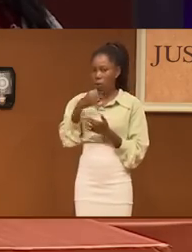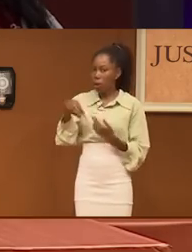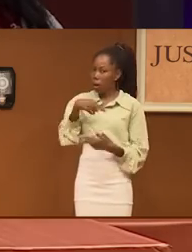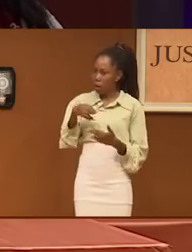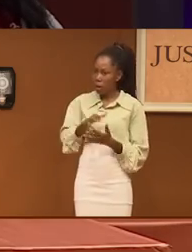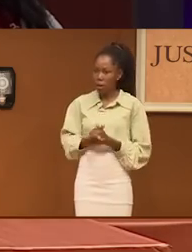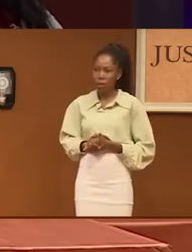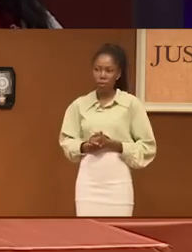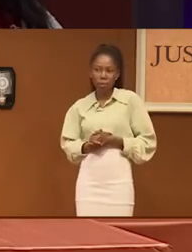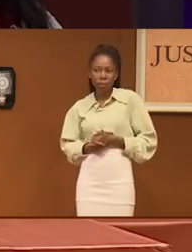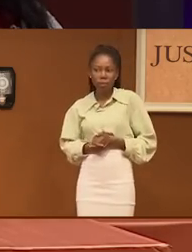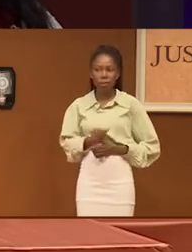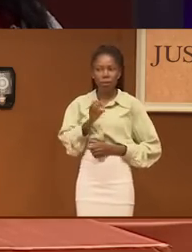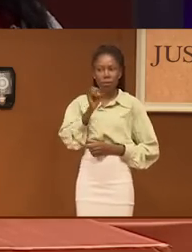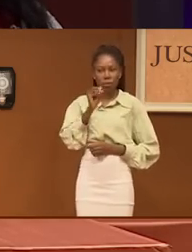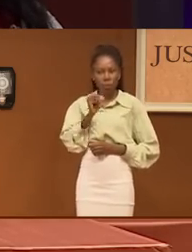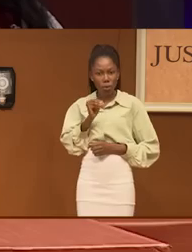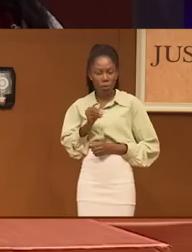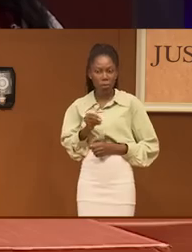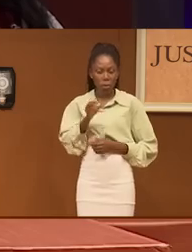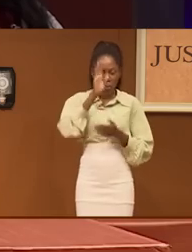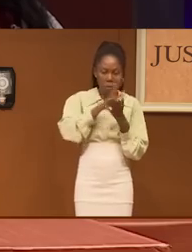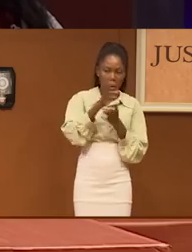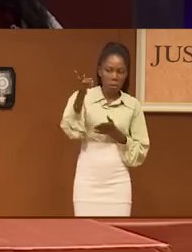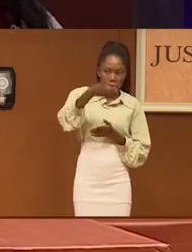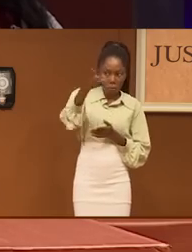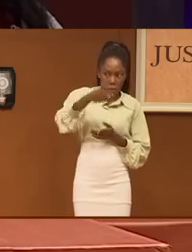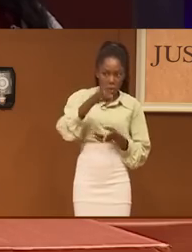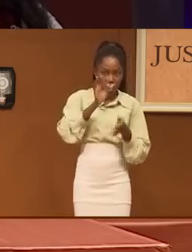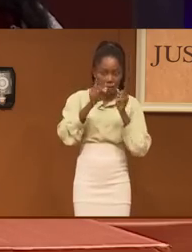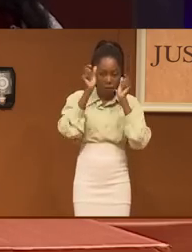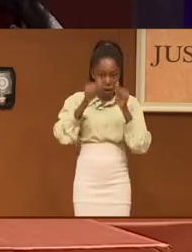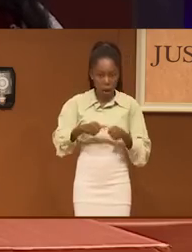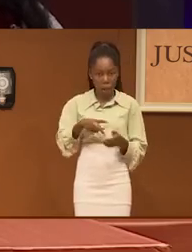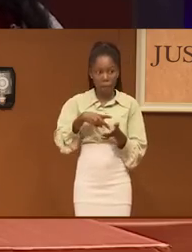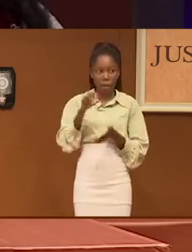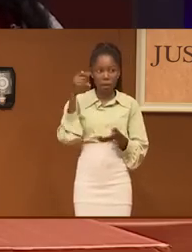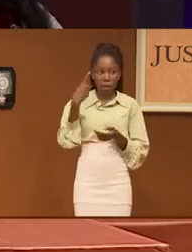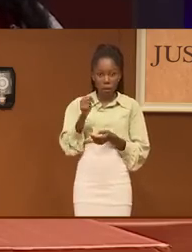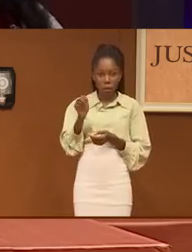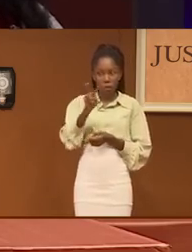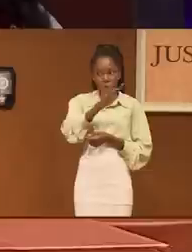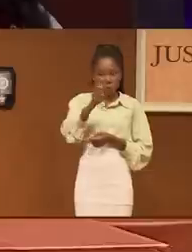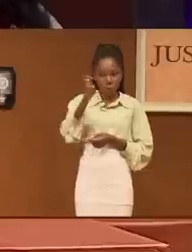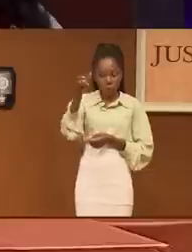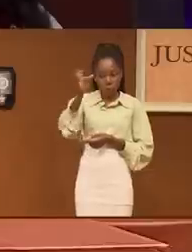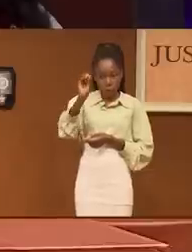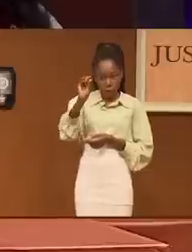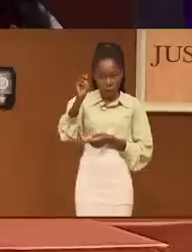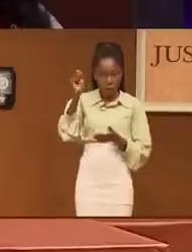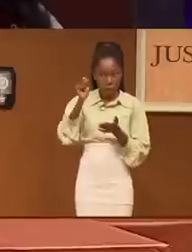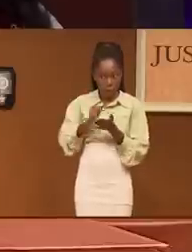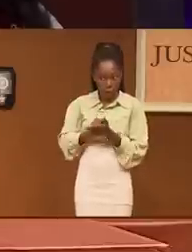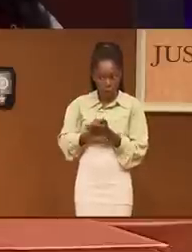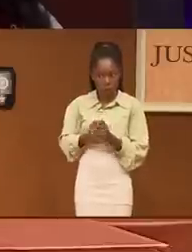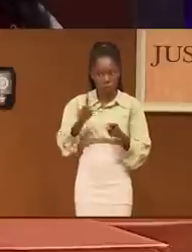him. I think they settled within themselves that, okay, we can pay that 250. That is good to go with us. I want to